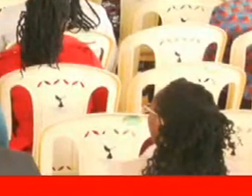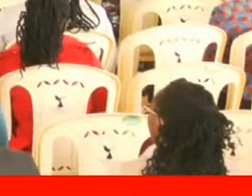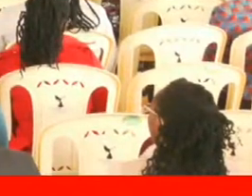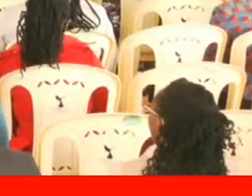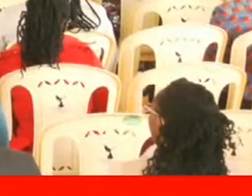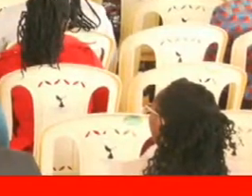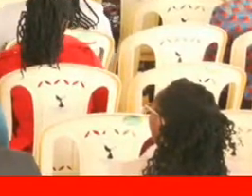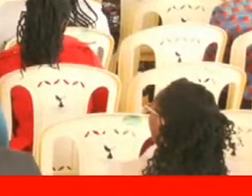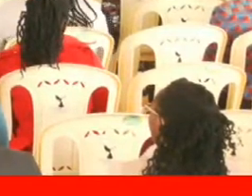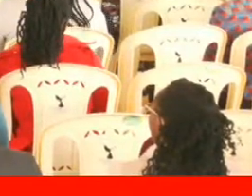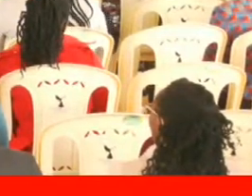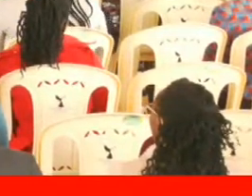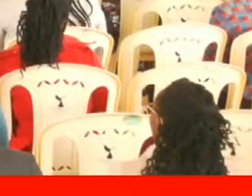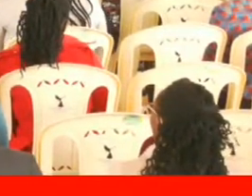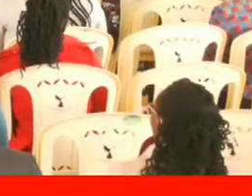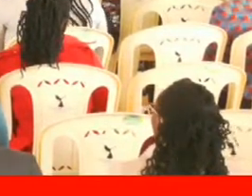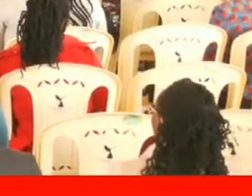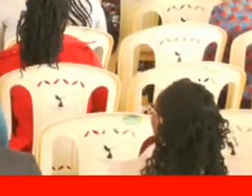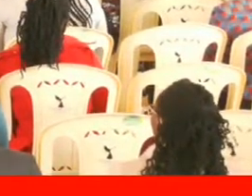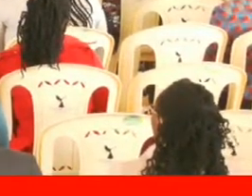bless you God be with